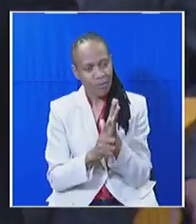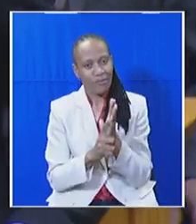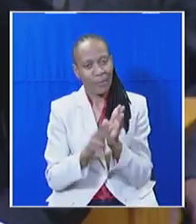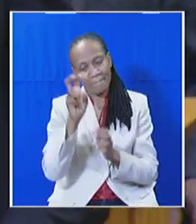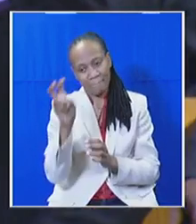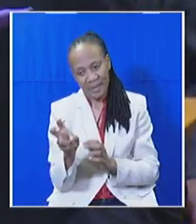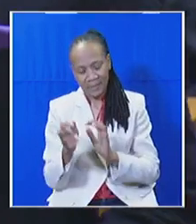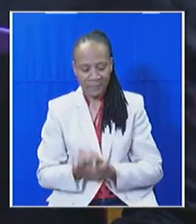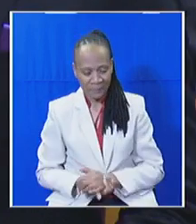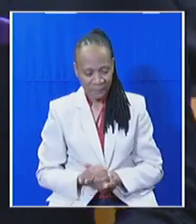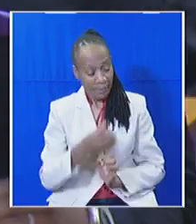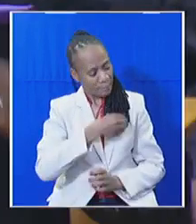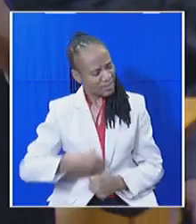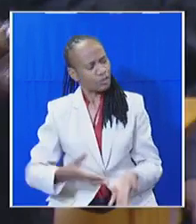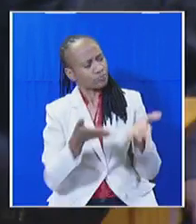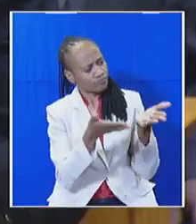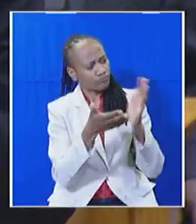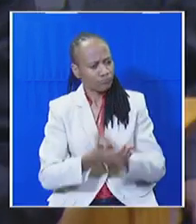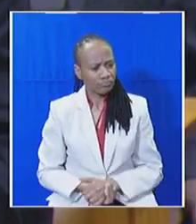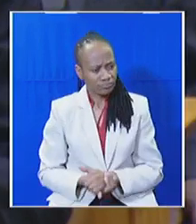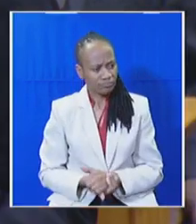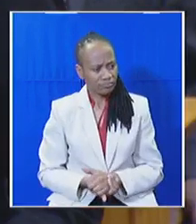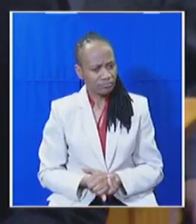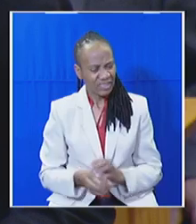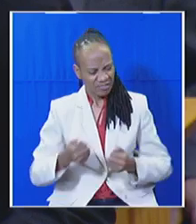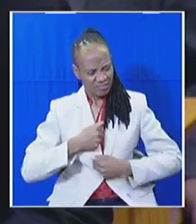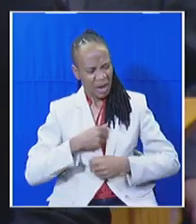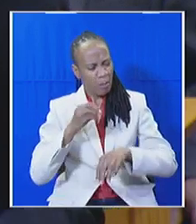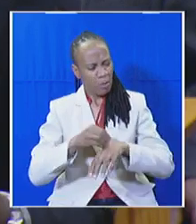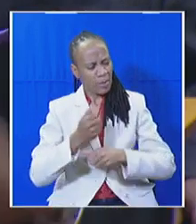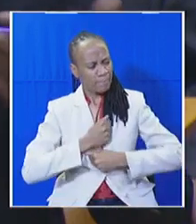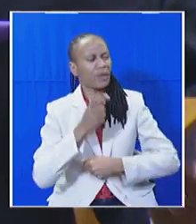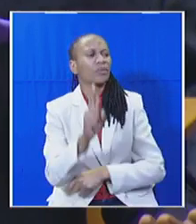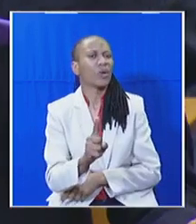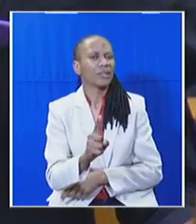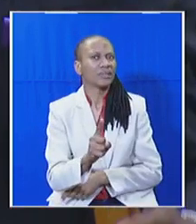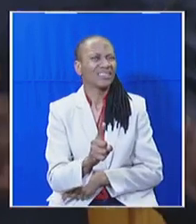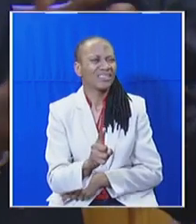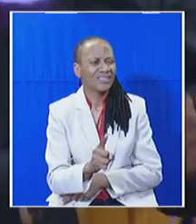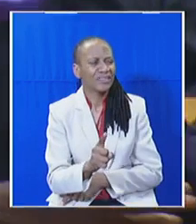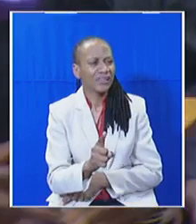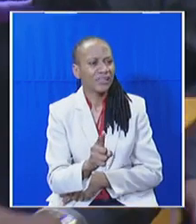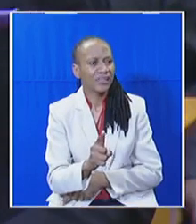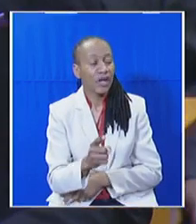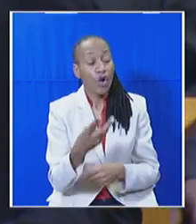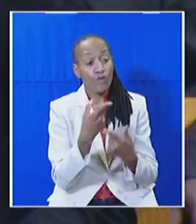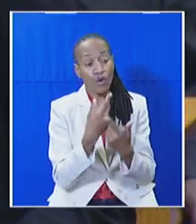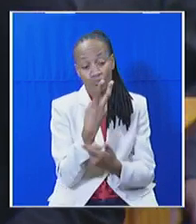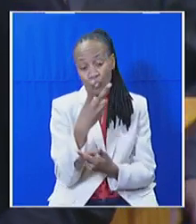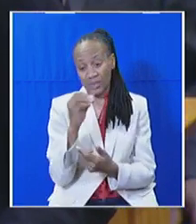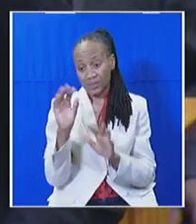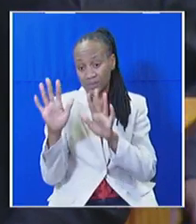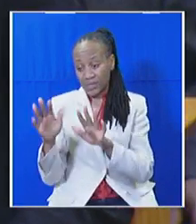Mr. President, my struggle here today is that what has changed since 2010,